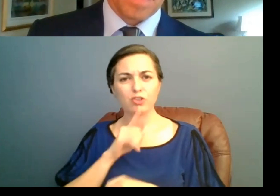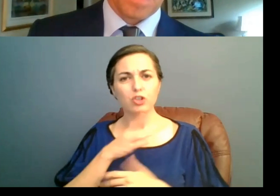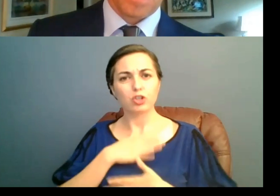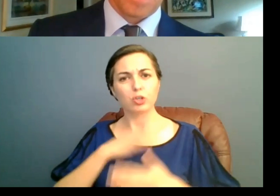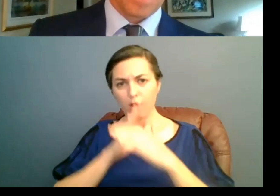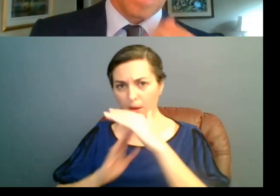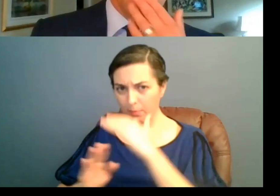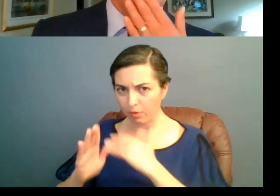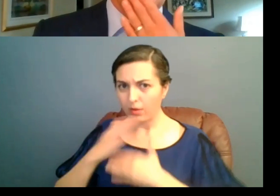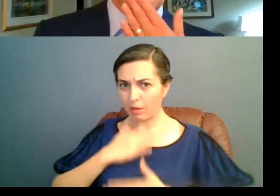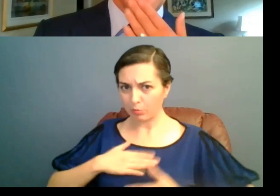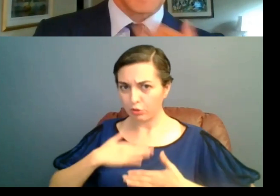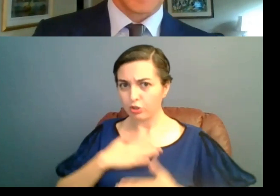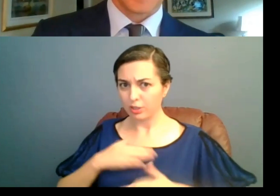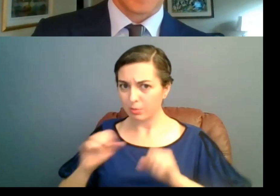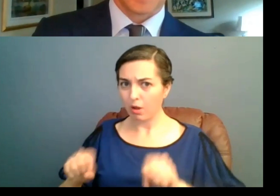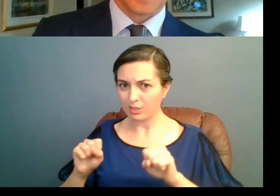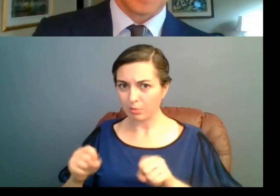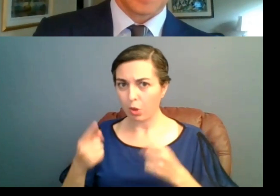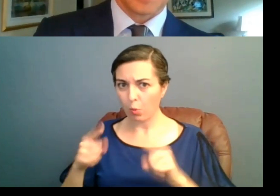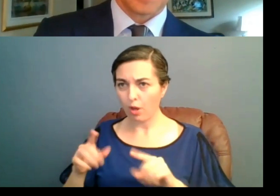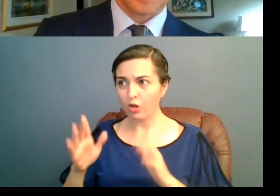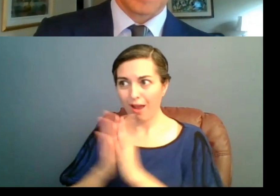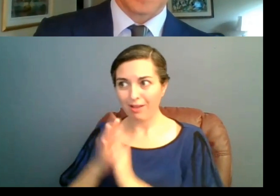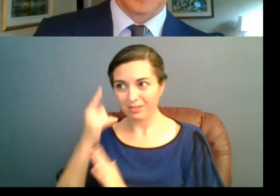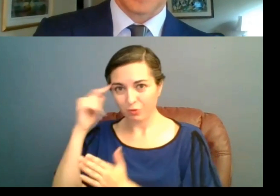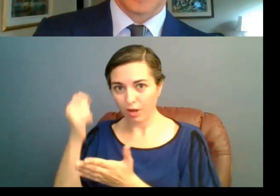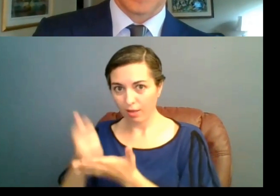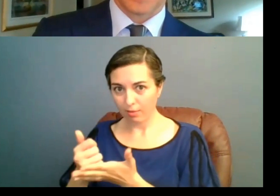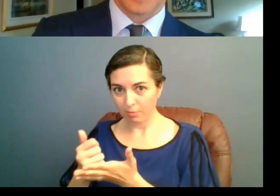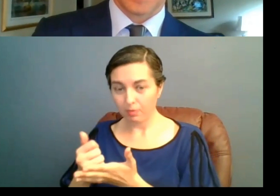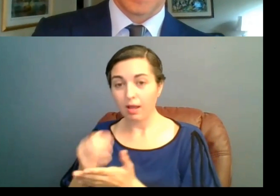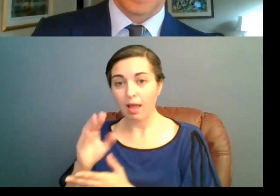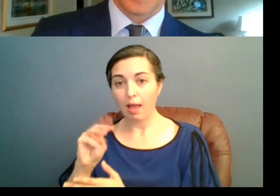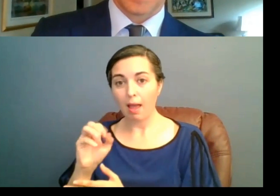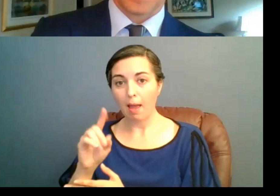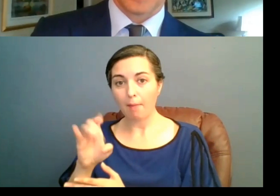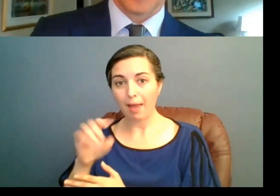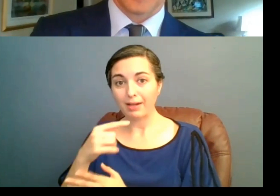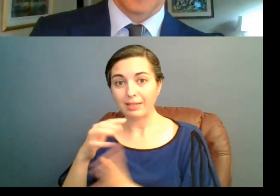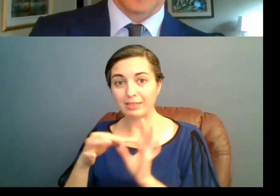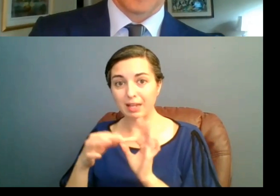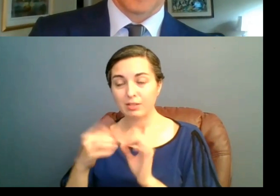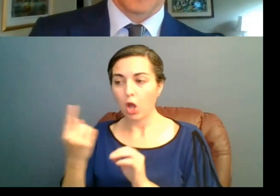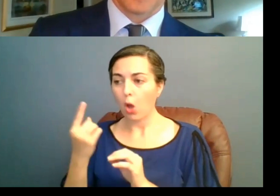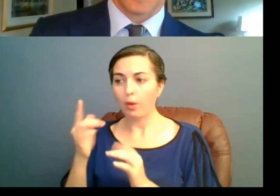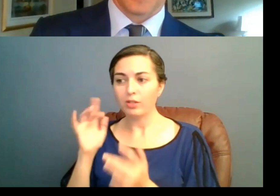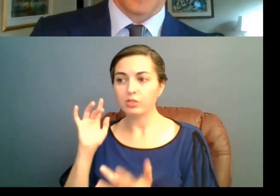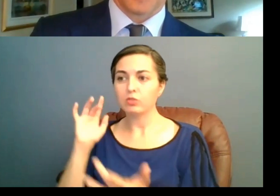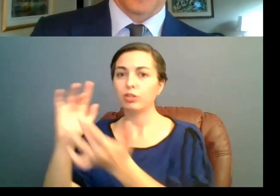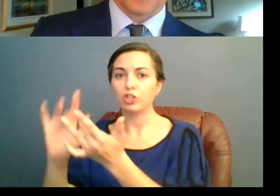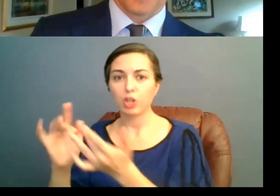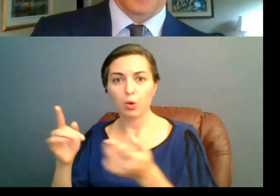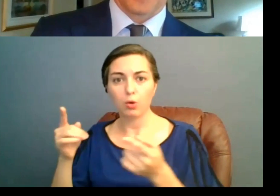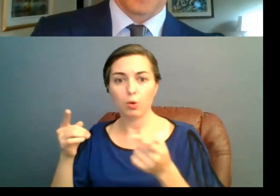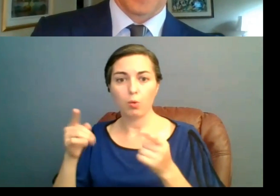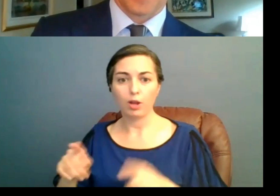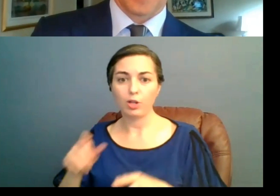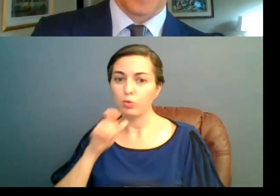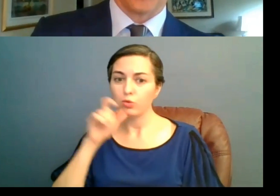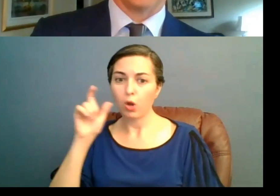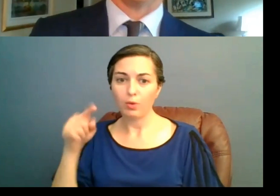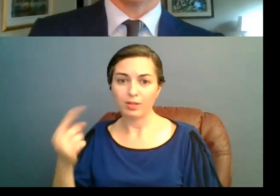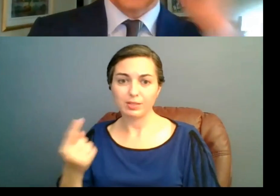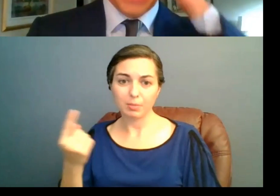if you're looking for help. And like Maddie said, always reach out when you don't need something, even every 3 months, every 6 months, whatever it